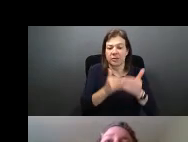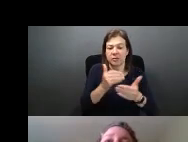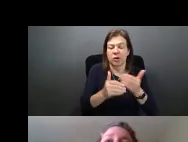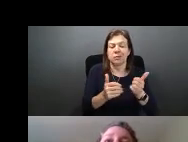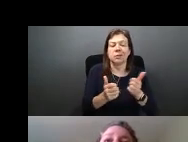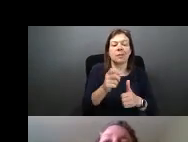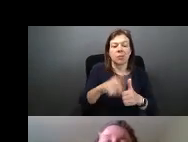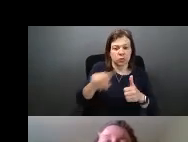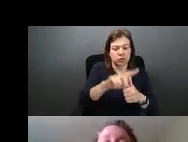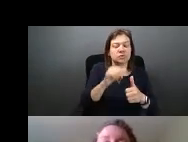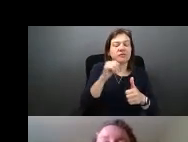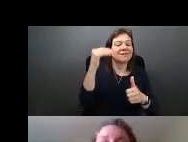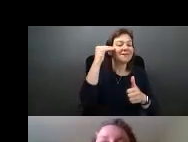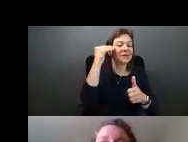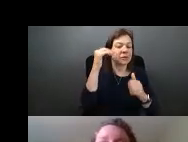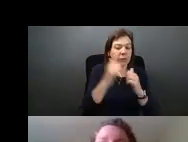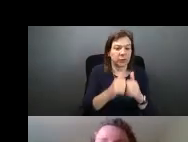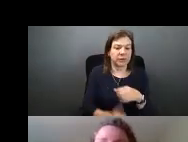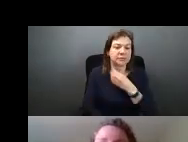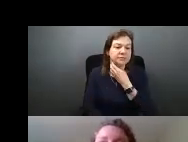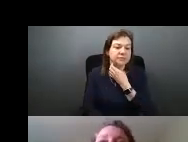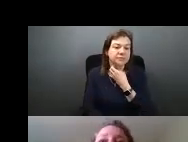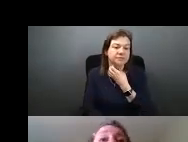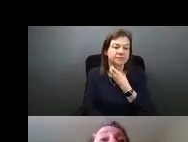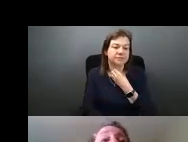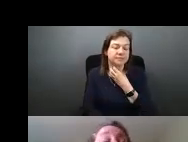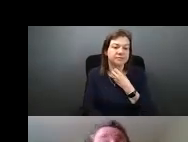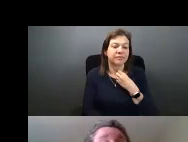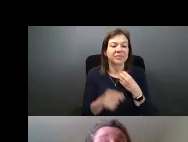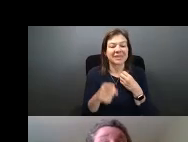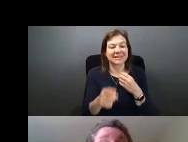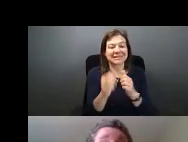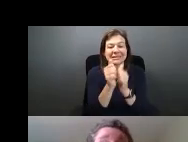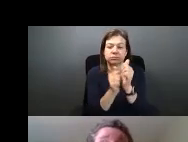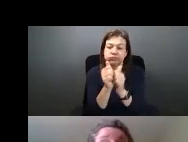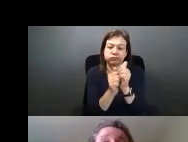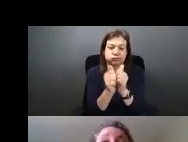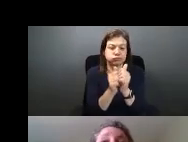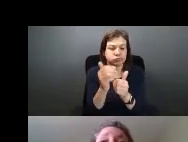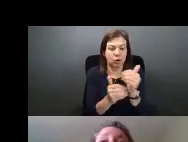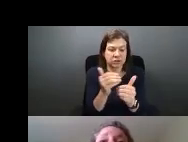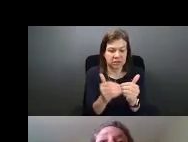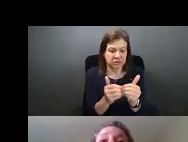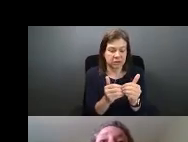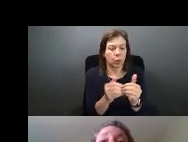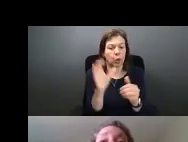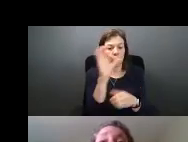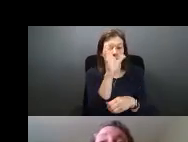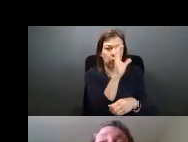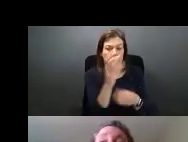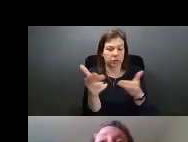many nonprofit organizations are used to. It is a competitive process. We're looking to